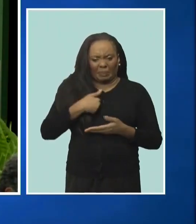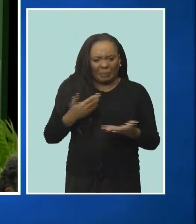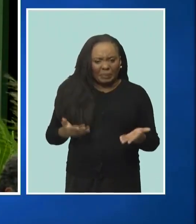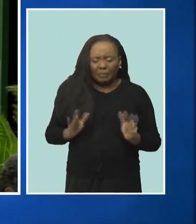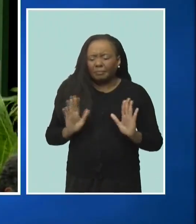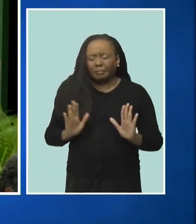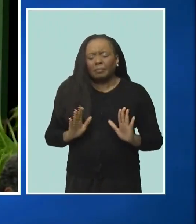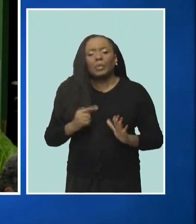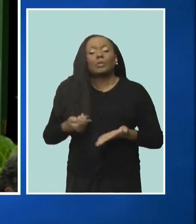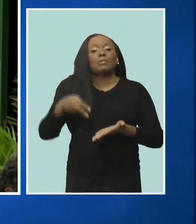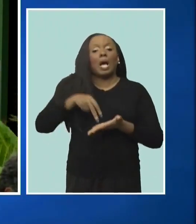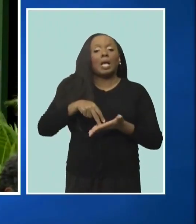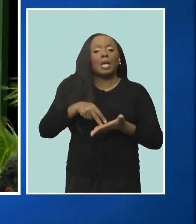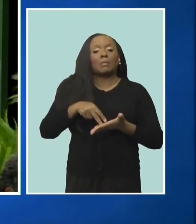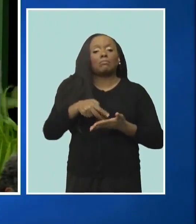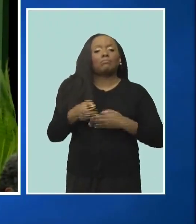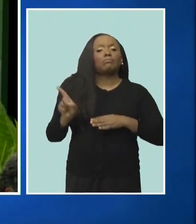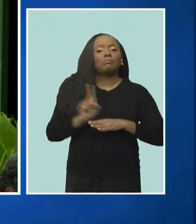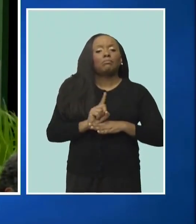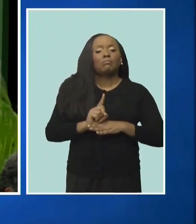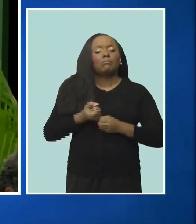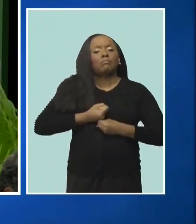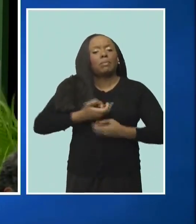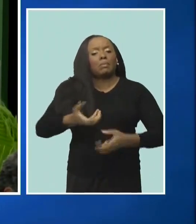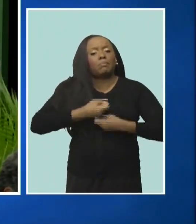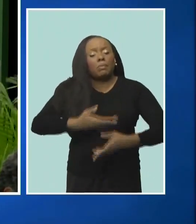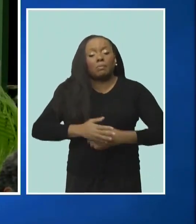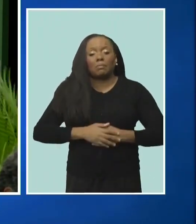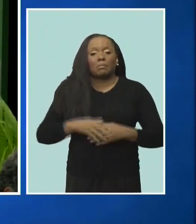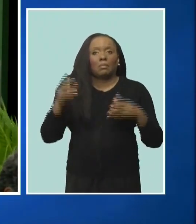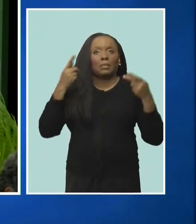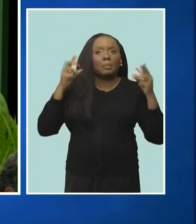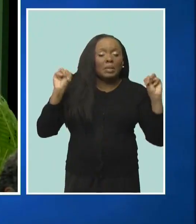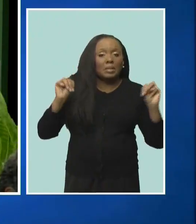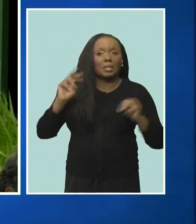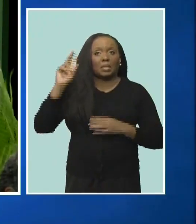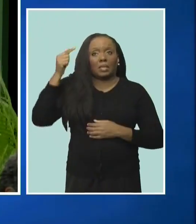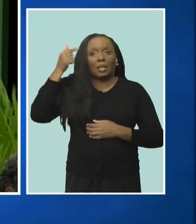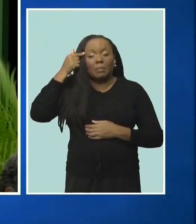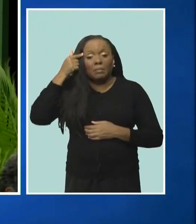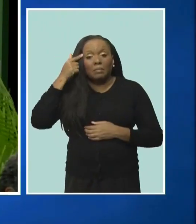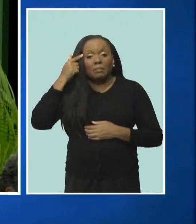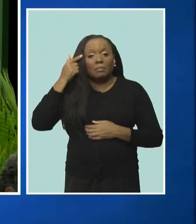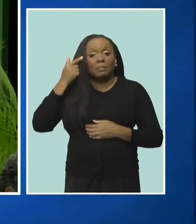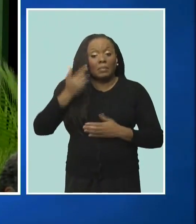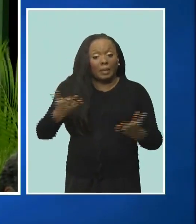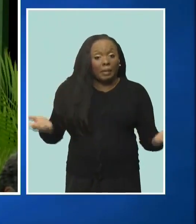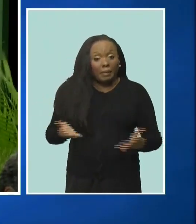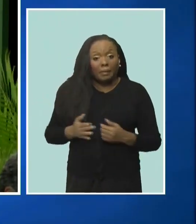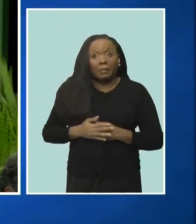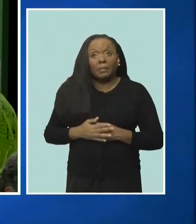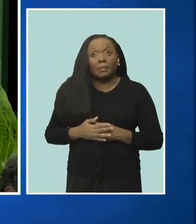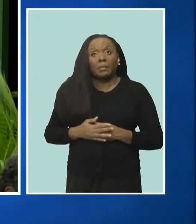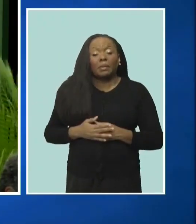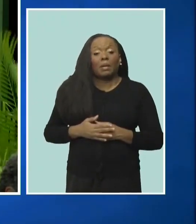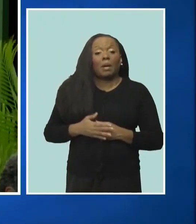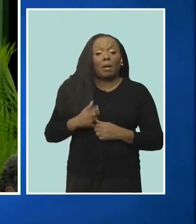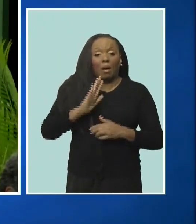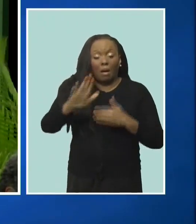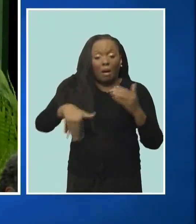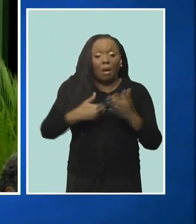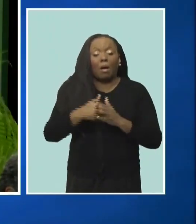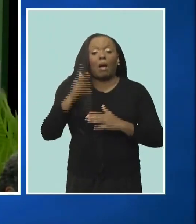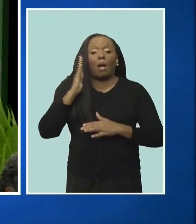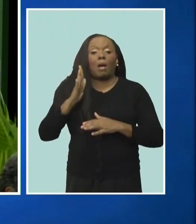tonight, where the Cabinet, Prime Minister herself, has heard, and we will work on